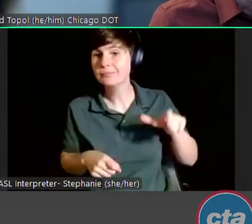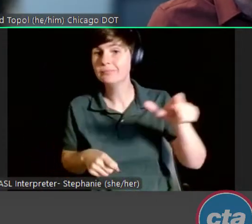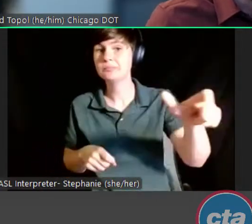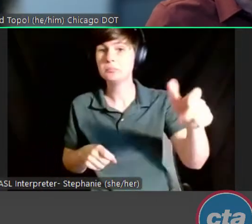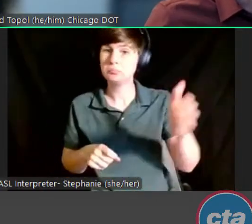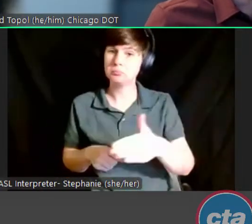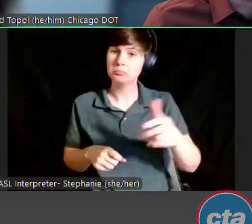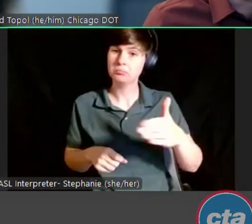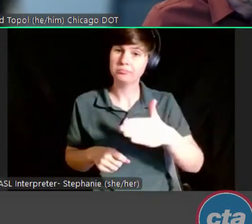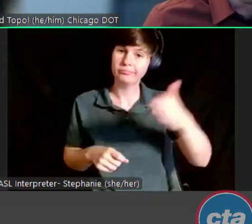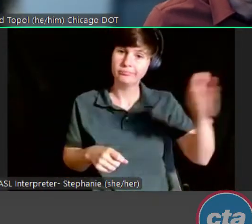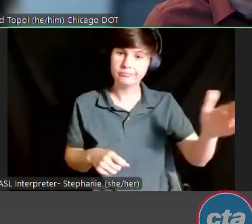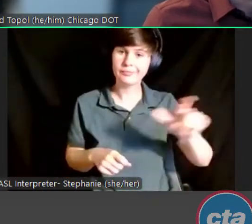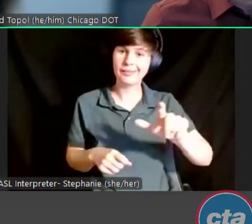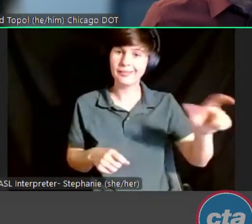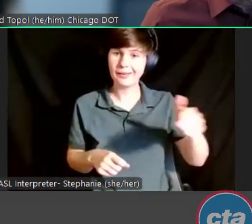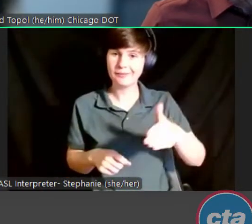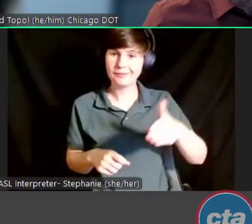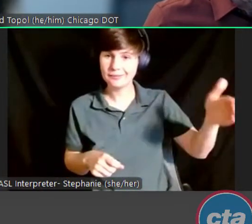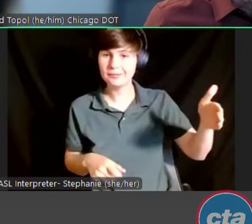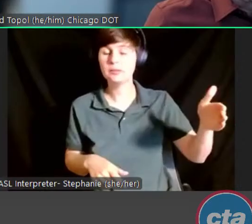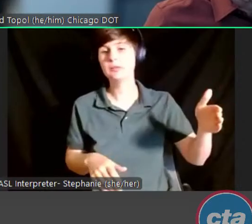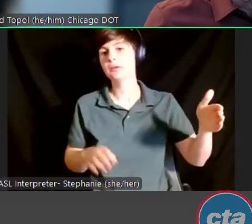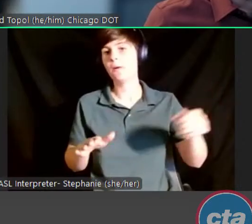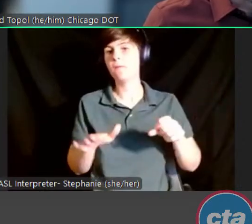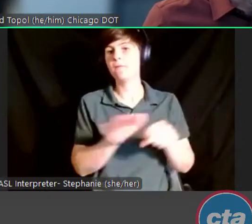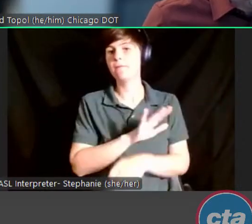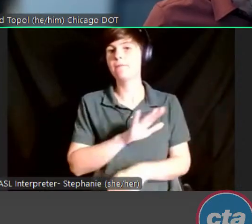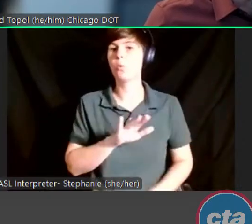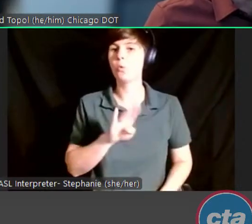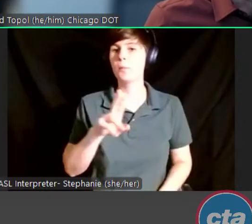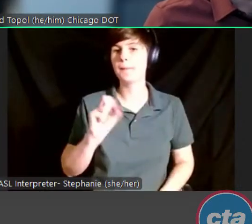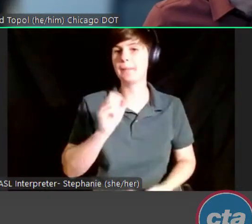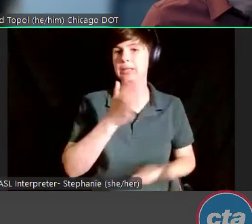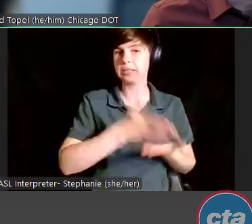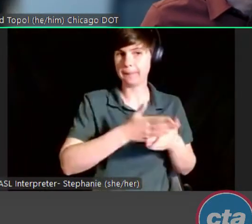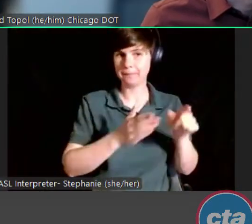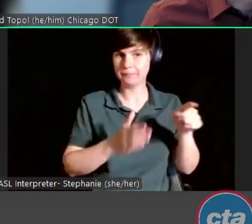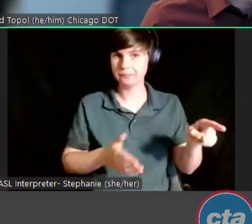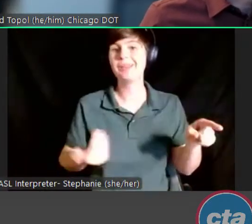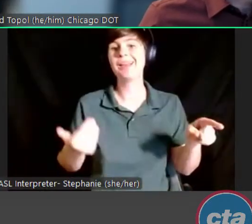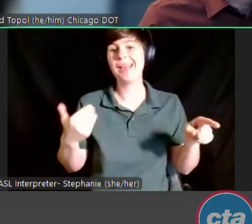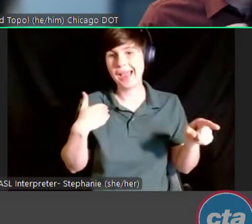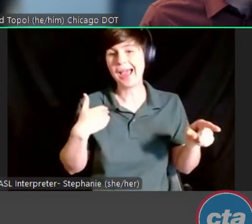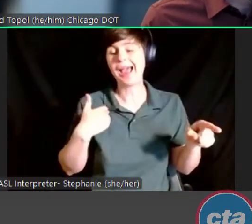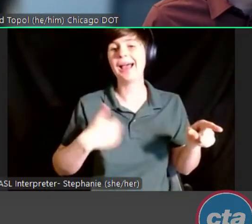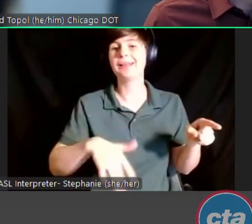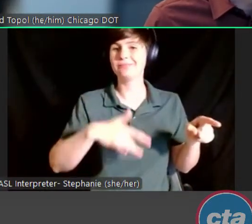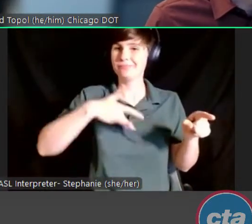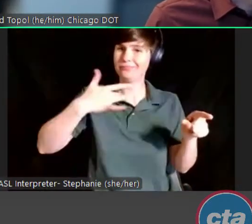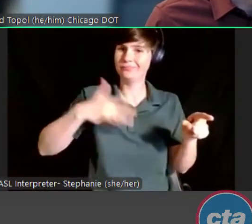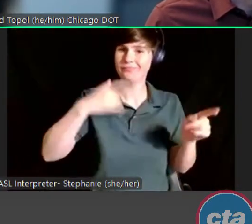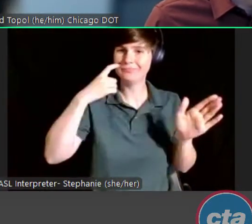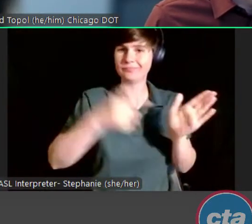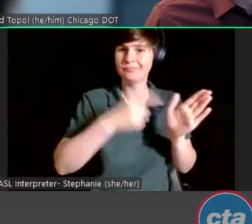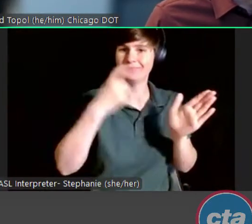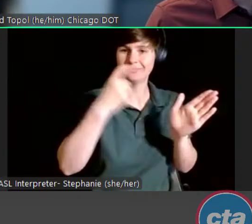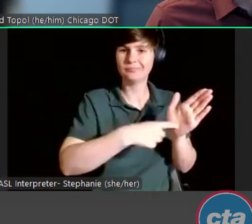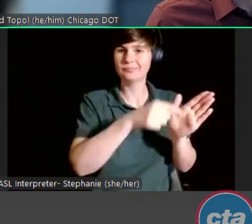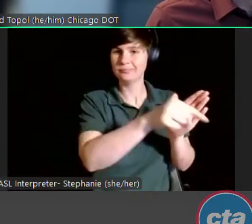that, which also has tactile directional indicators on the bus stop side to lead you to those detectable